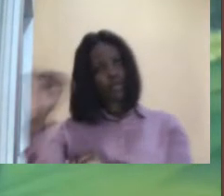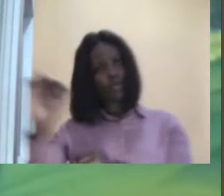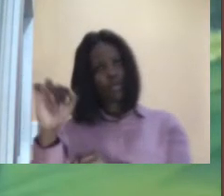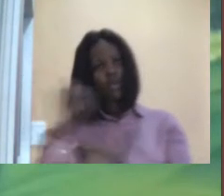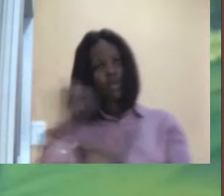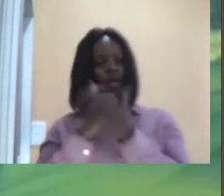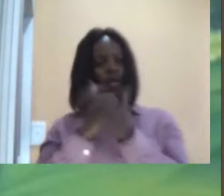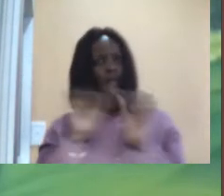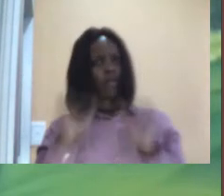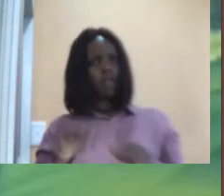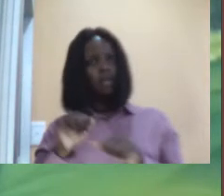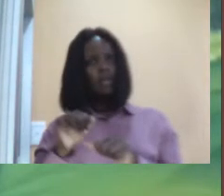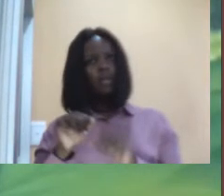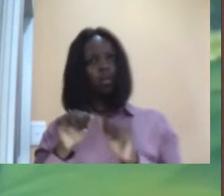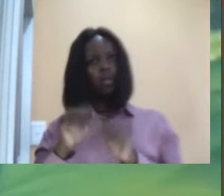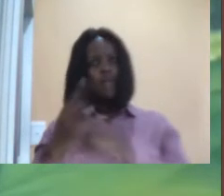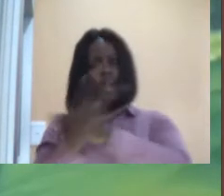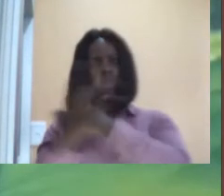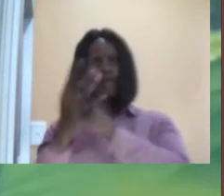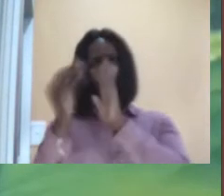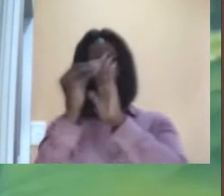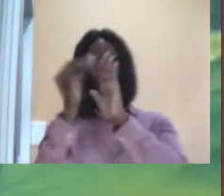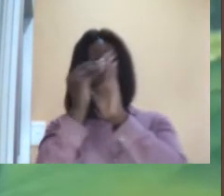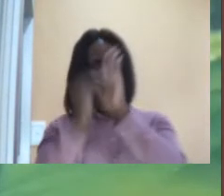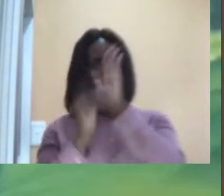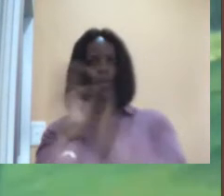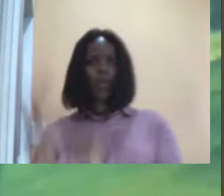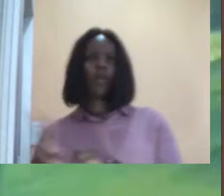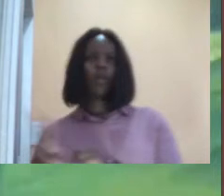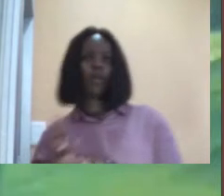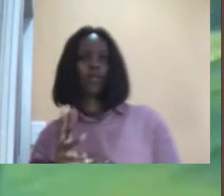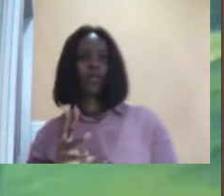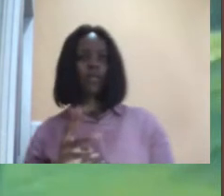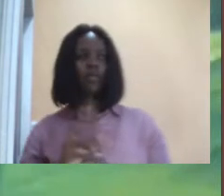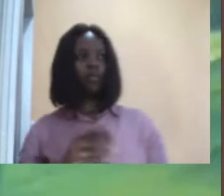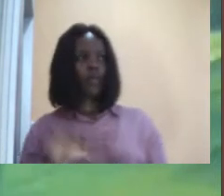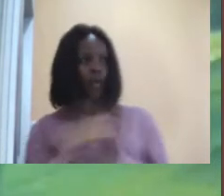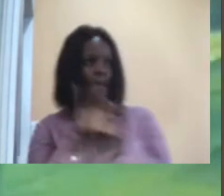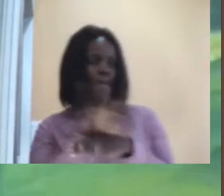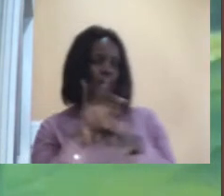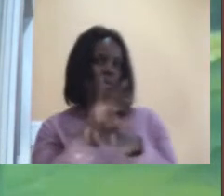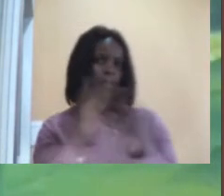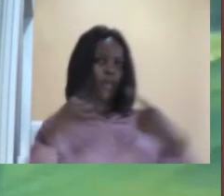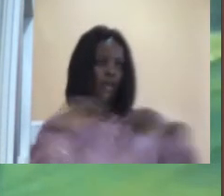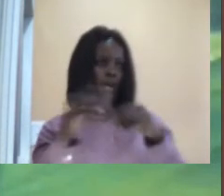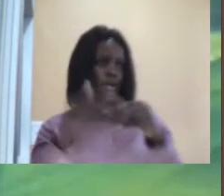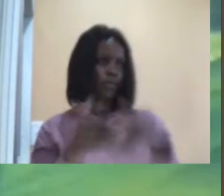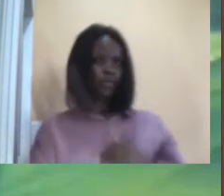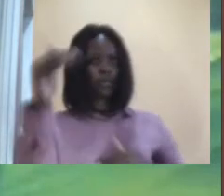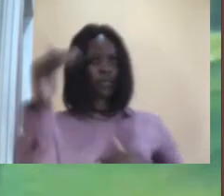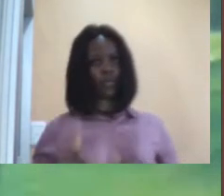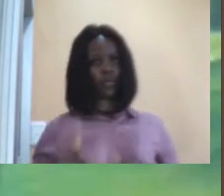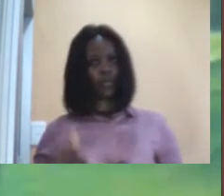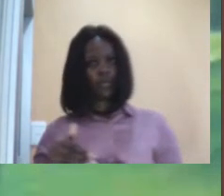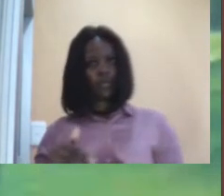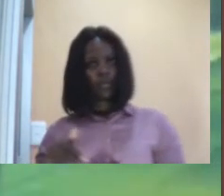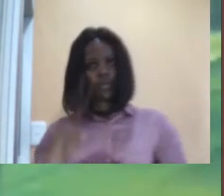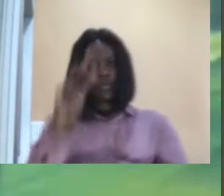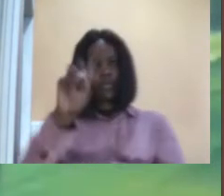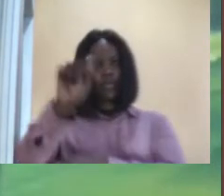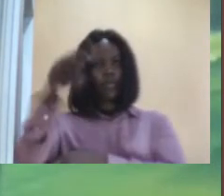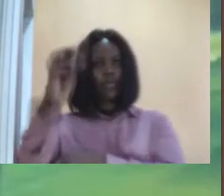also assist us. We'll take those advice and look at them and inject them to our plans as moving forward. Thank you, Honourable